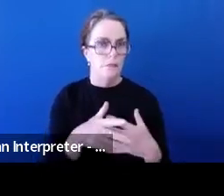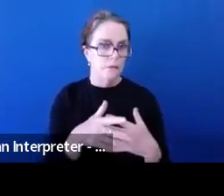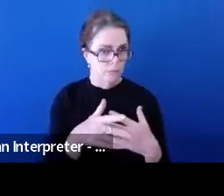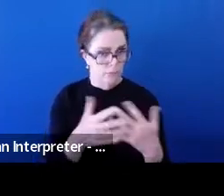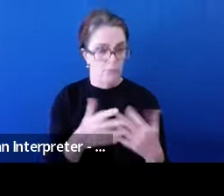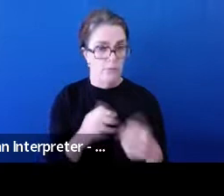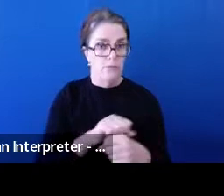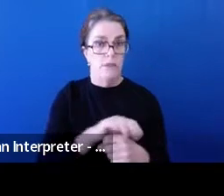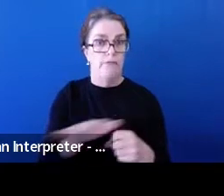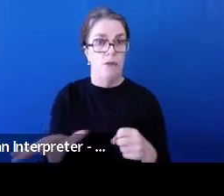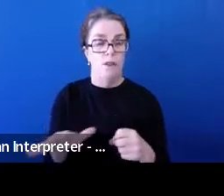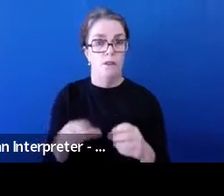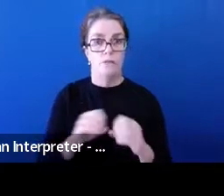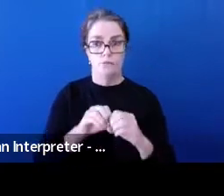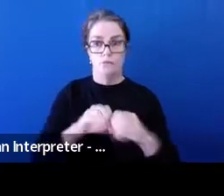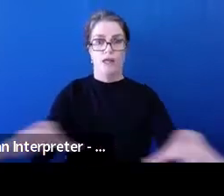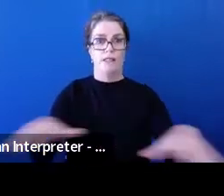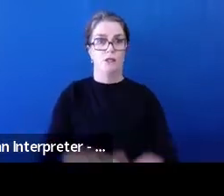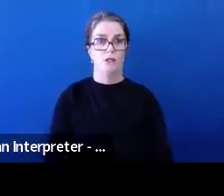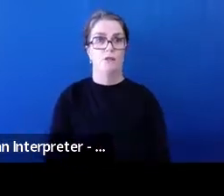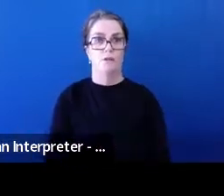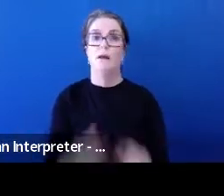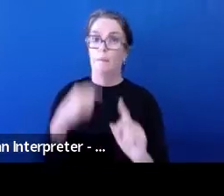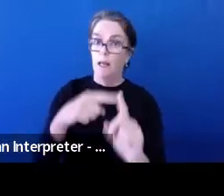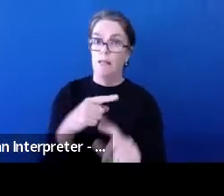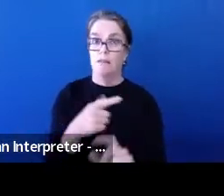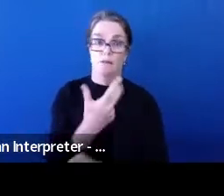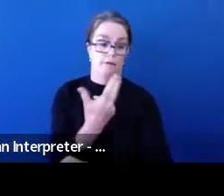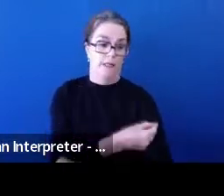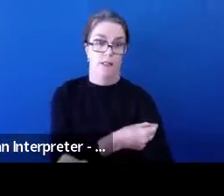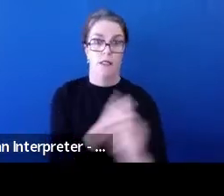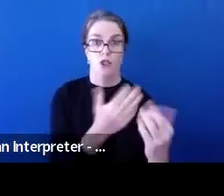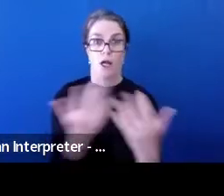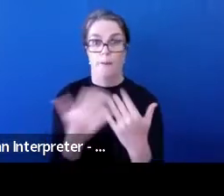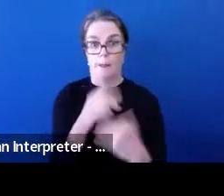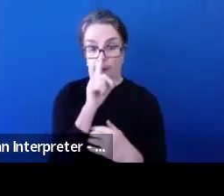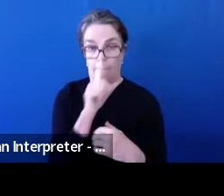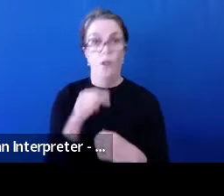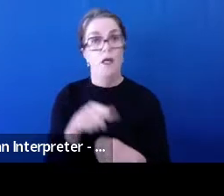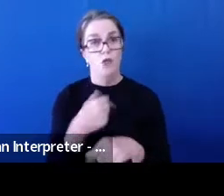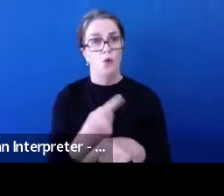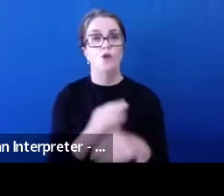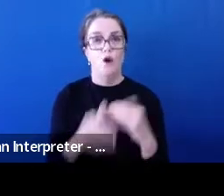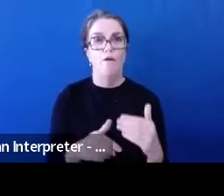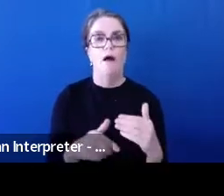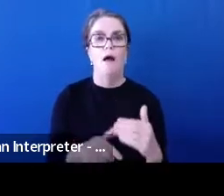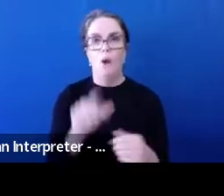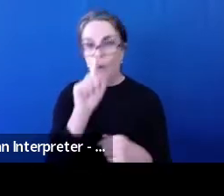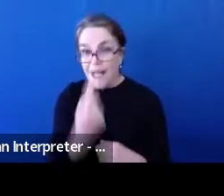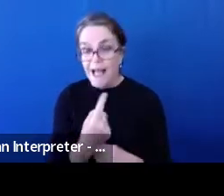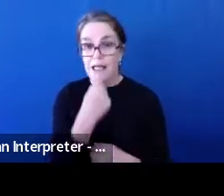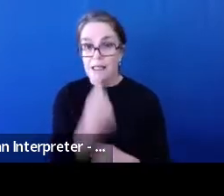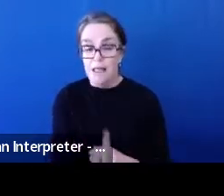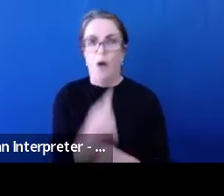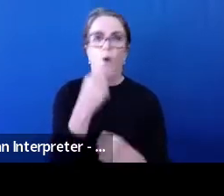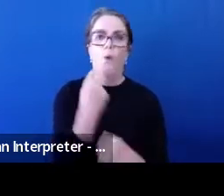levels. Identifying his knowledge of the multiple factors at play, we can't simply take one slice and